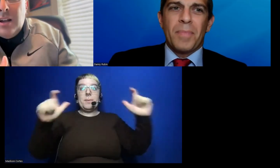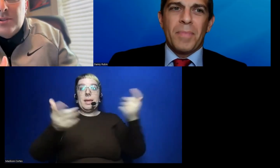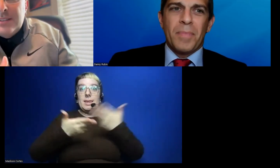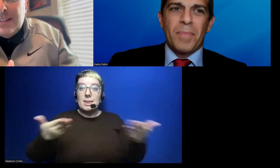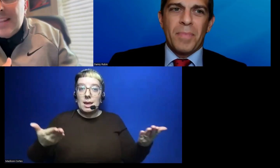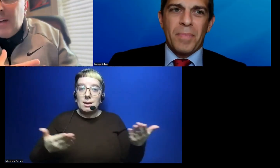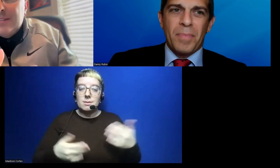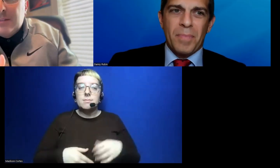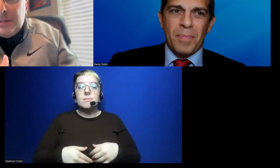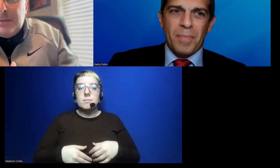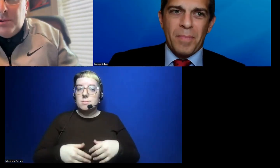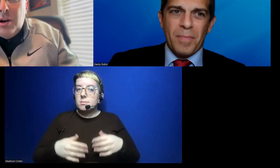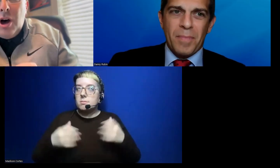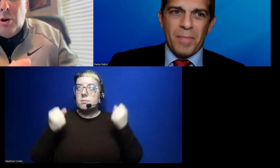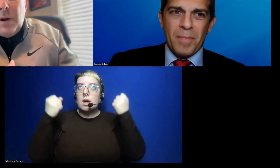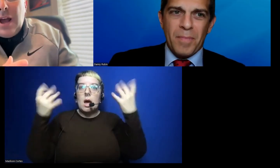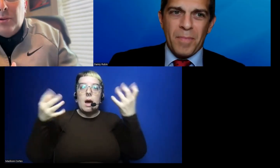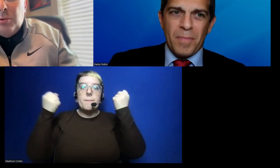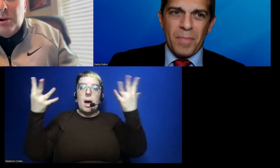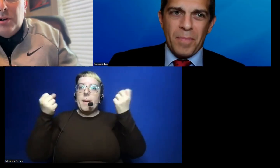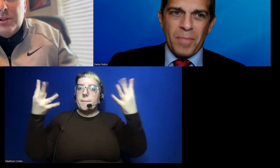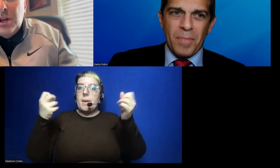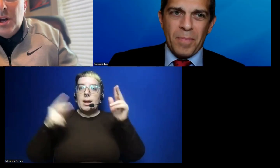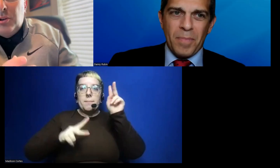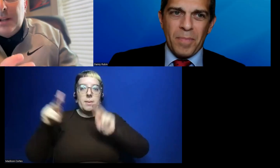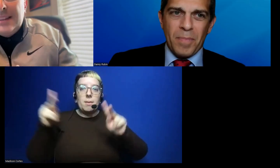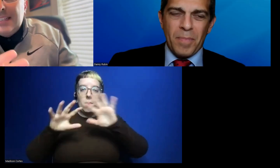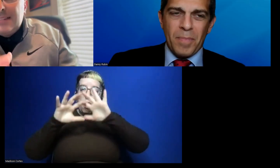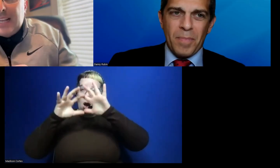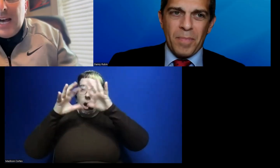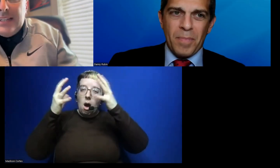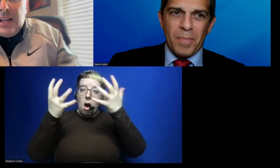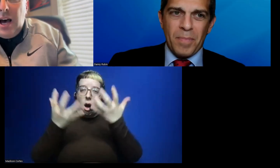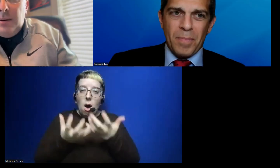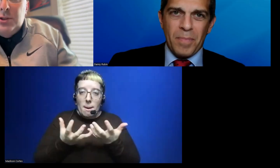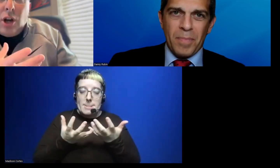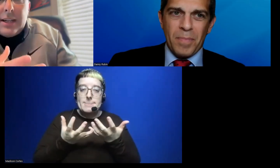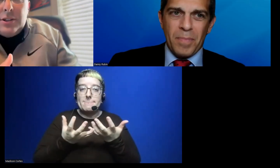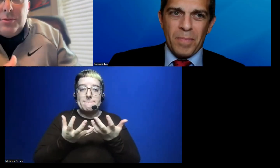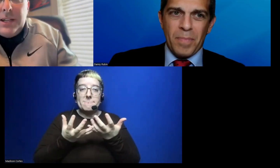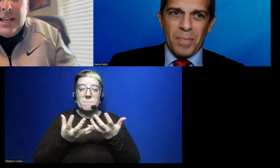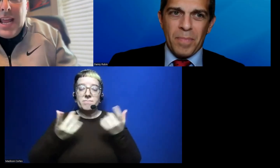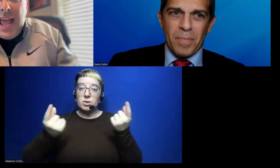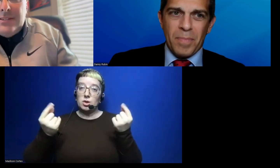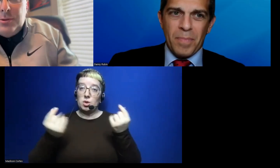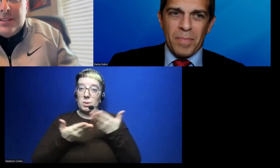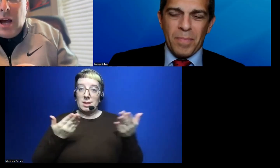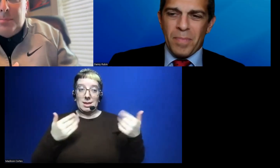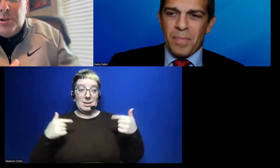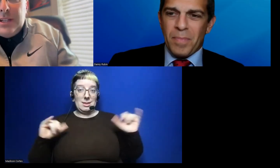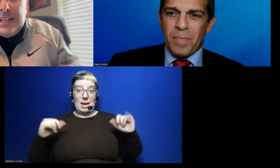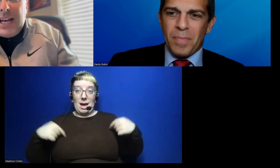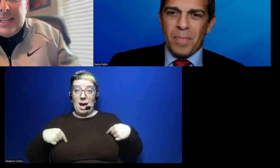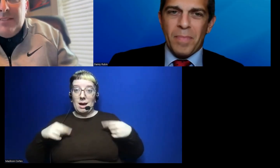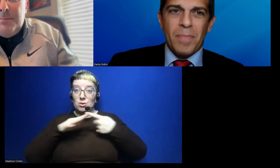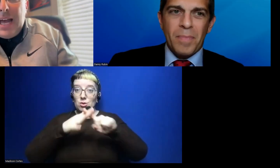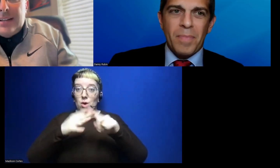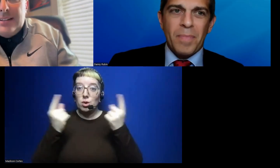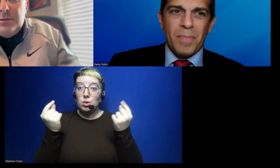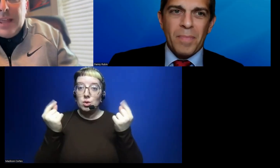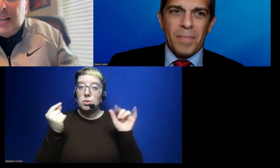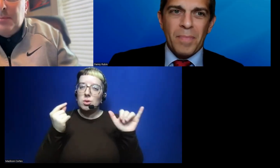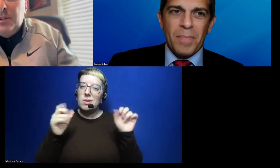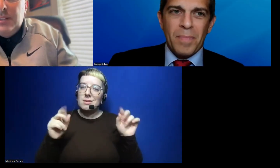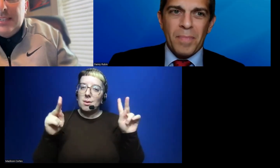there's hundreds and thousands of people around the world doing things like I started doing. And so it's an opportunity to kind of give